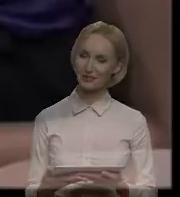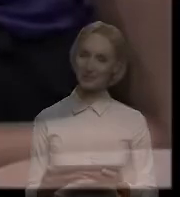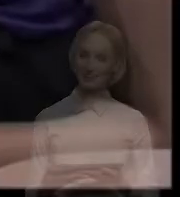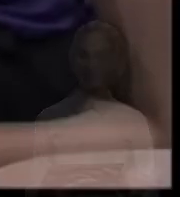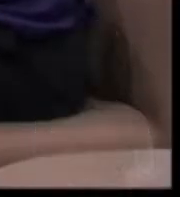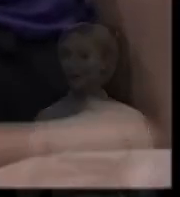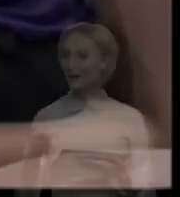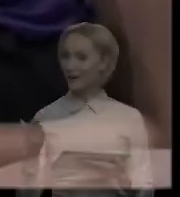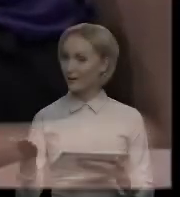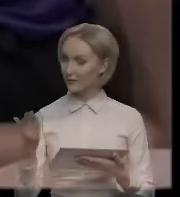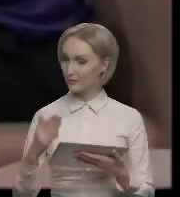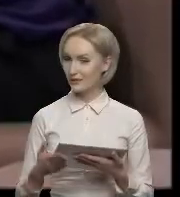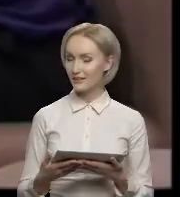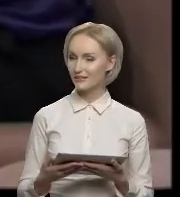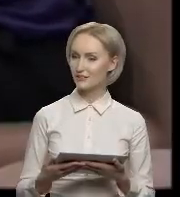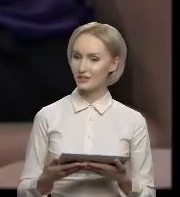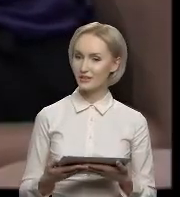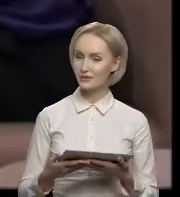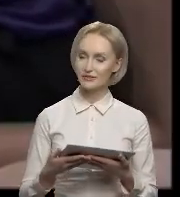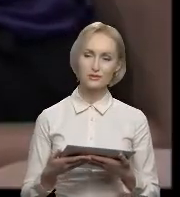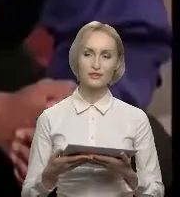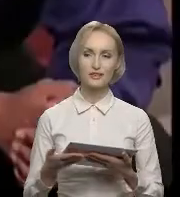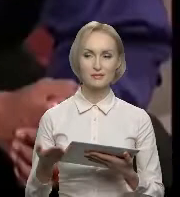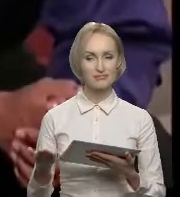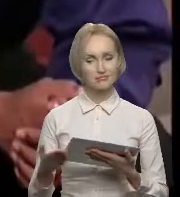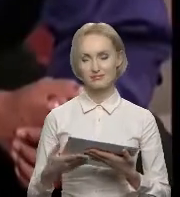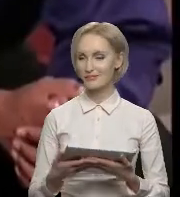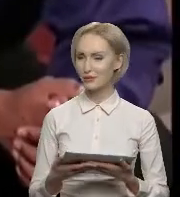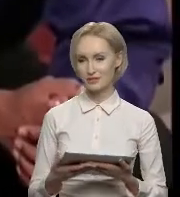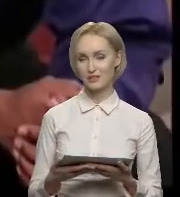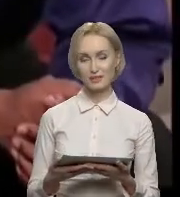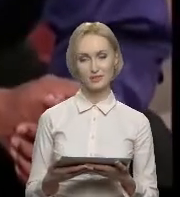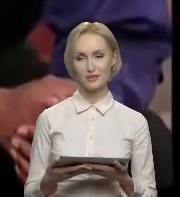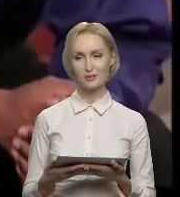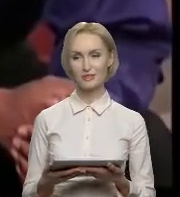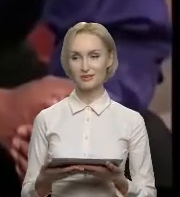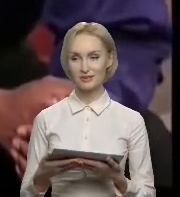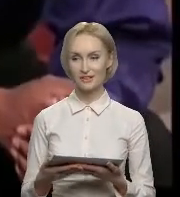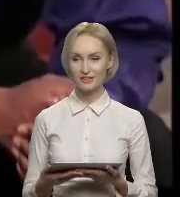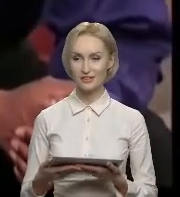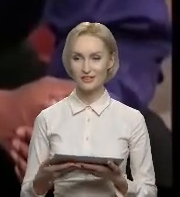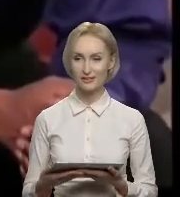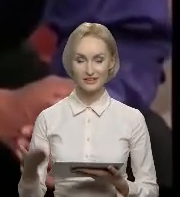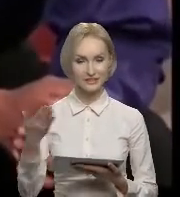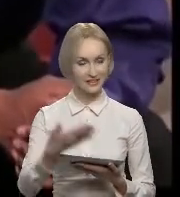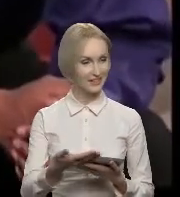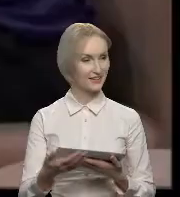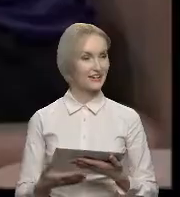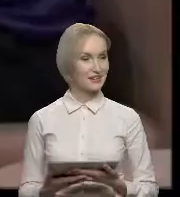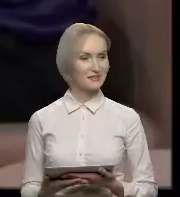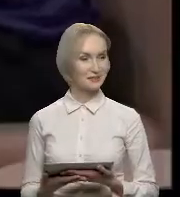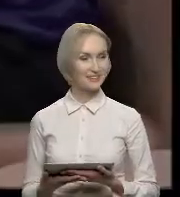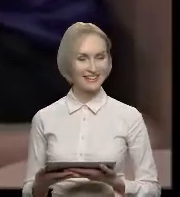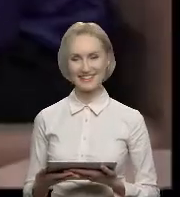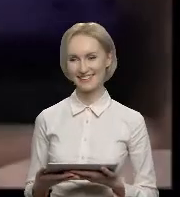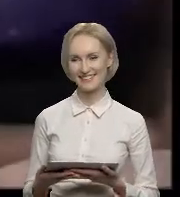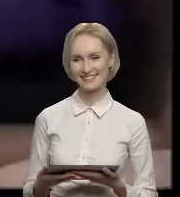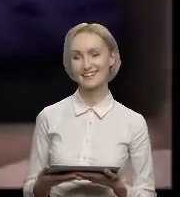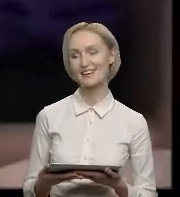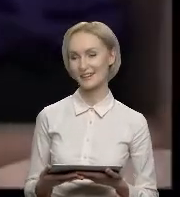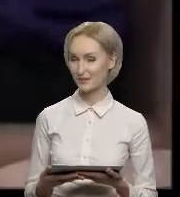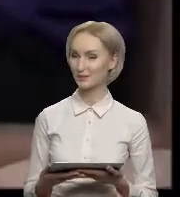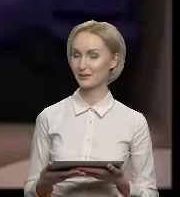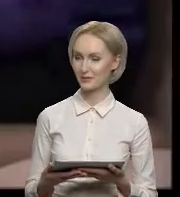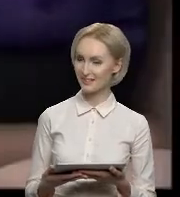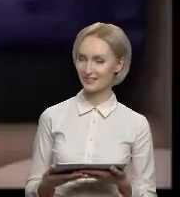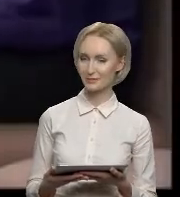And you think Tyrone is the father of that baby? Yes, sir. Ain't no right about that. Tyrone child. Took the DNA test today, and you took it, correct? Yes, sir. We're gonna find